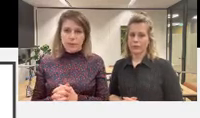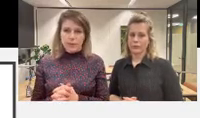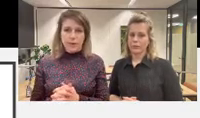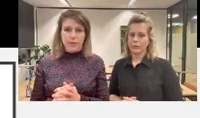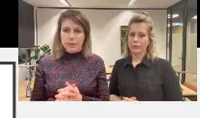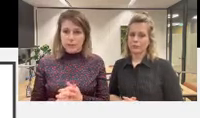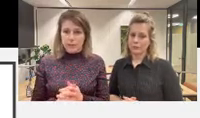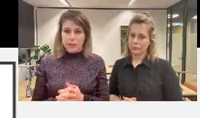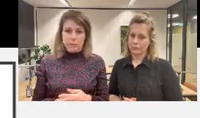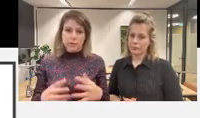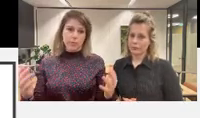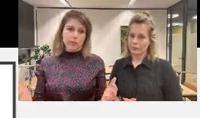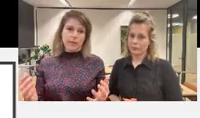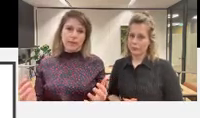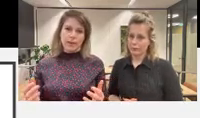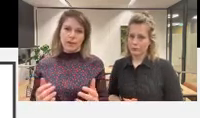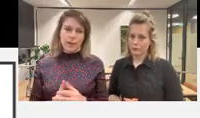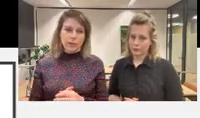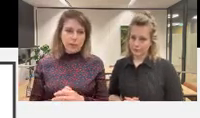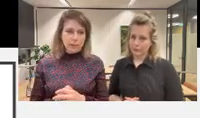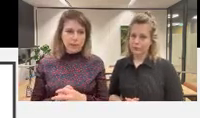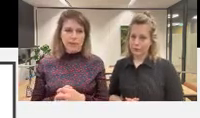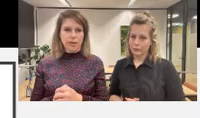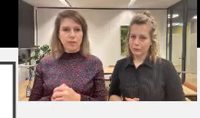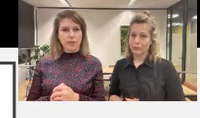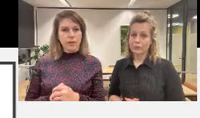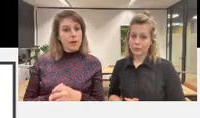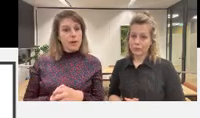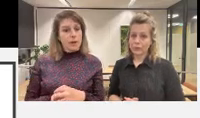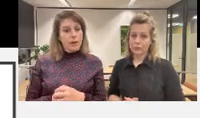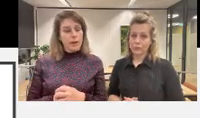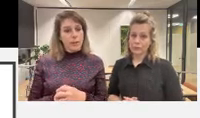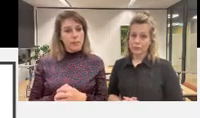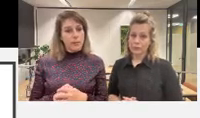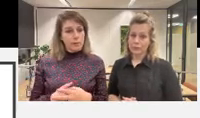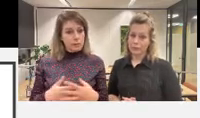So it's a very promising outcome, because after